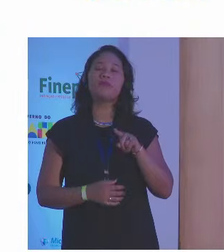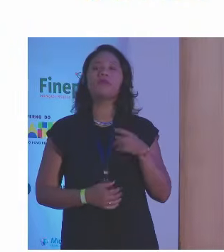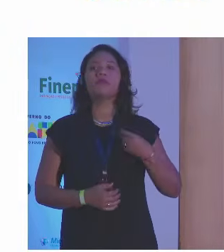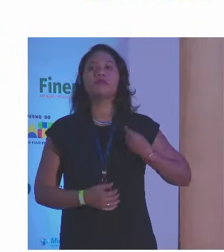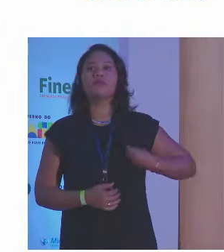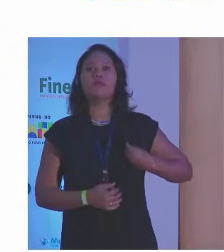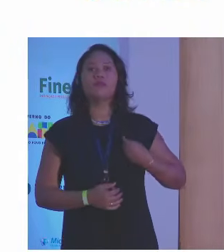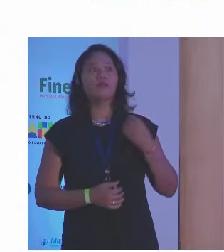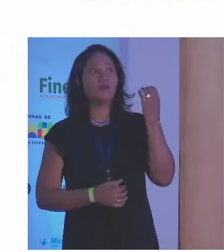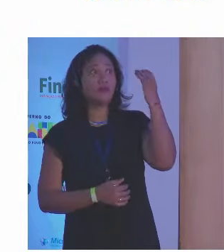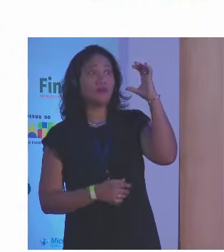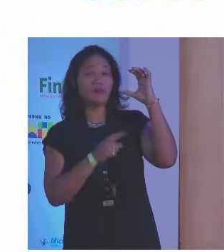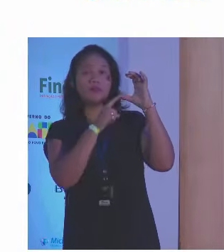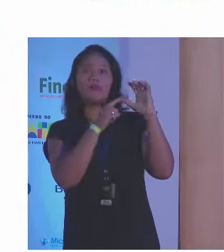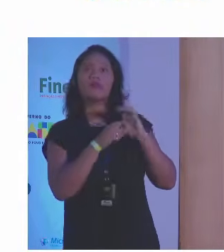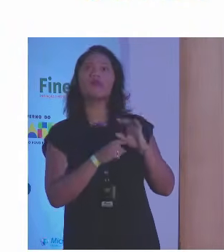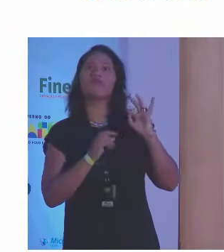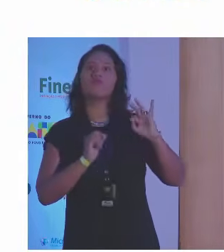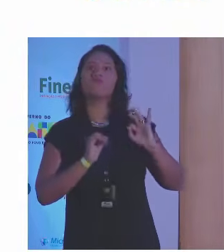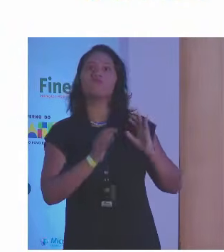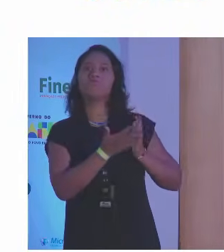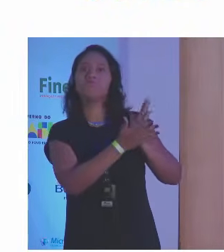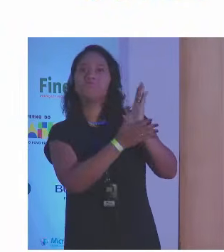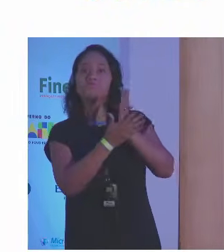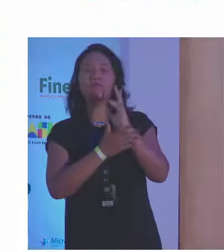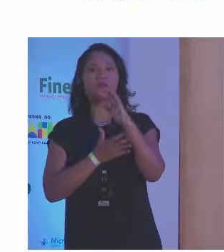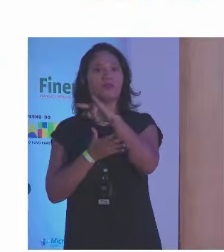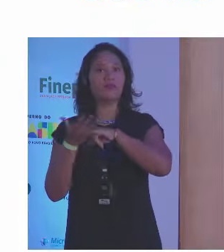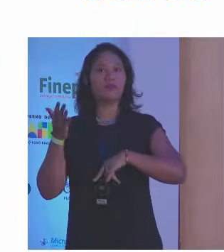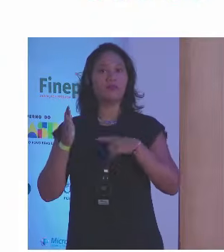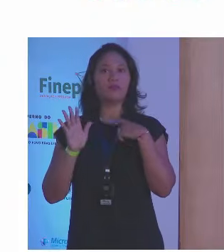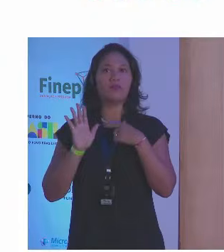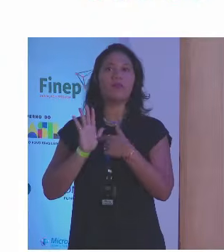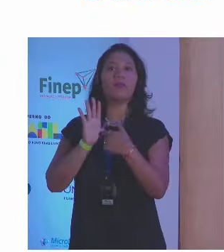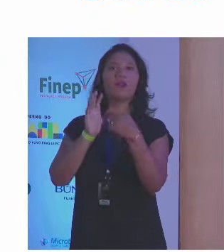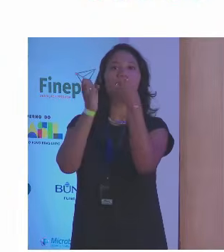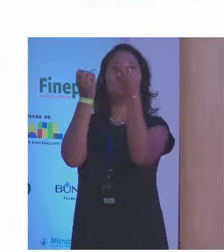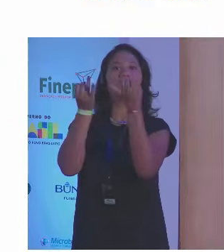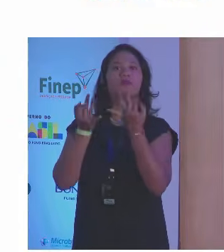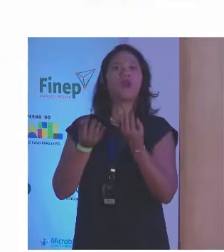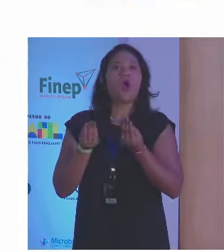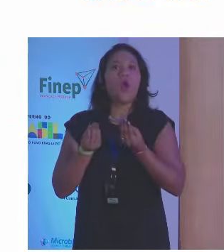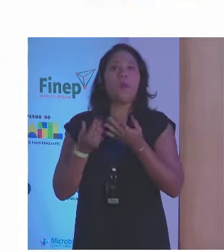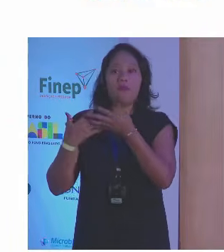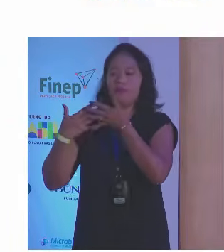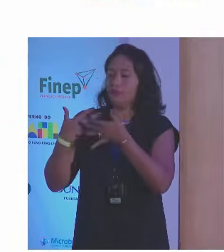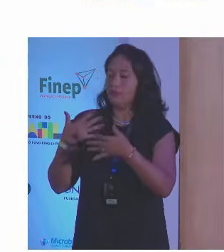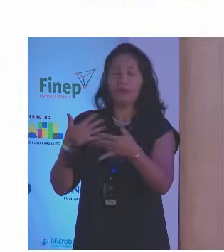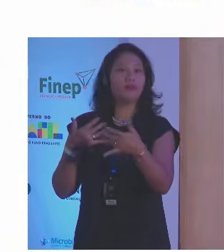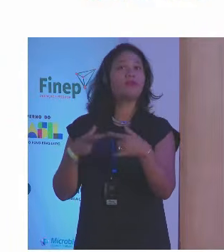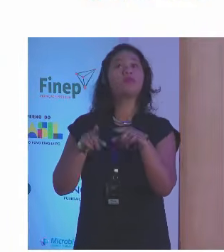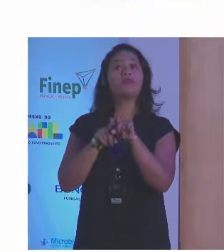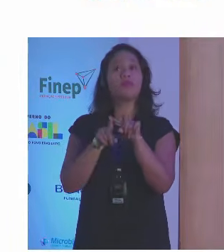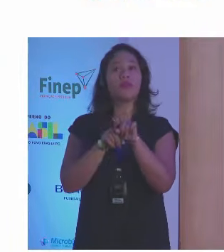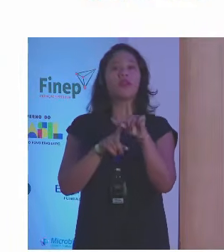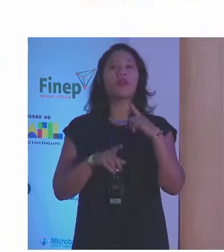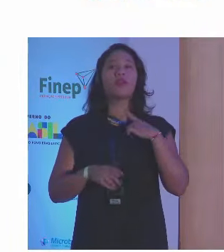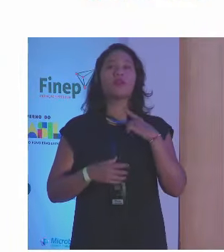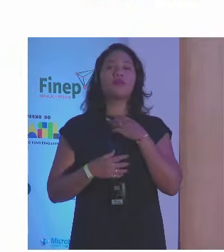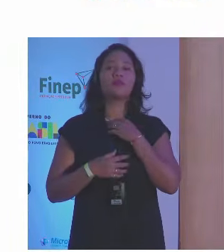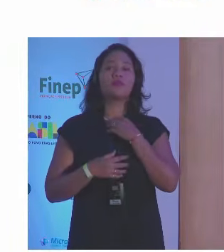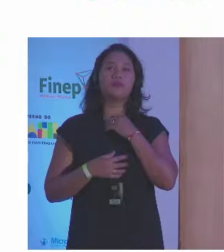have a doubt, you have the document that explains to you how it has been done. You can access, of course, the model data, because this